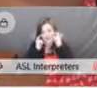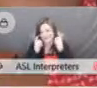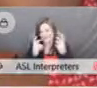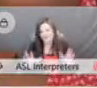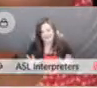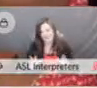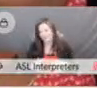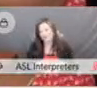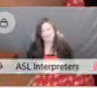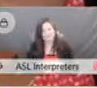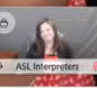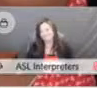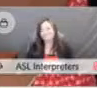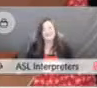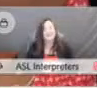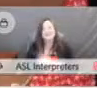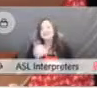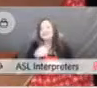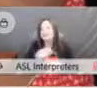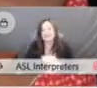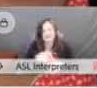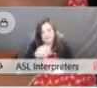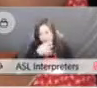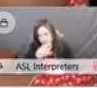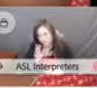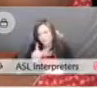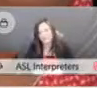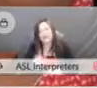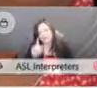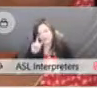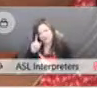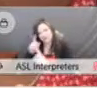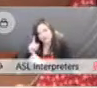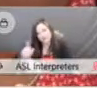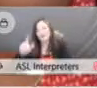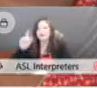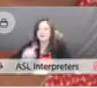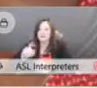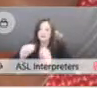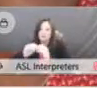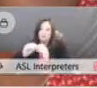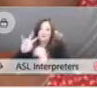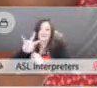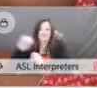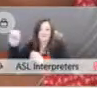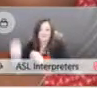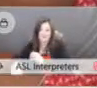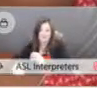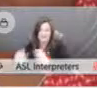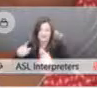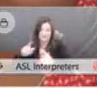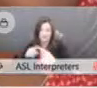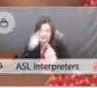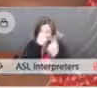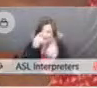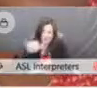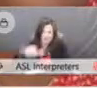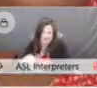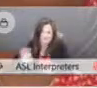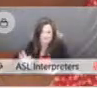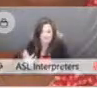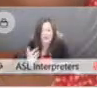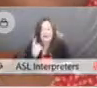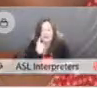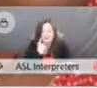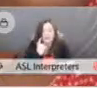soon. We have to get to that number to even consider thinking about that kind of stuff. The other thing is, I think, we have to think kind of